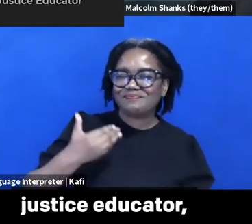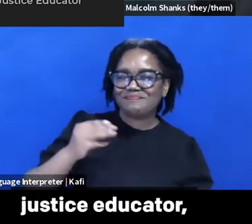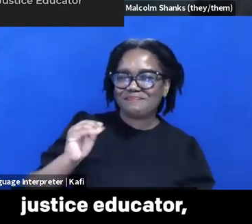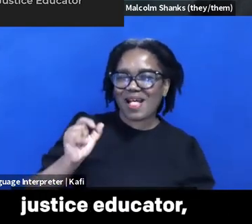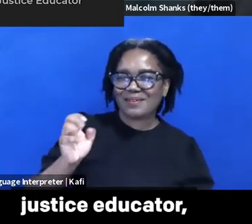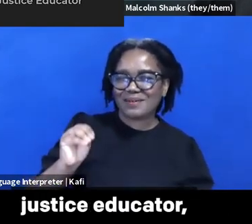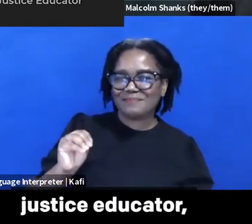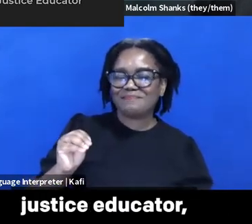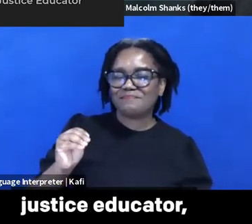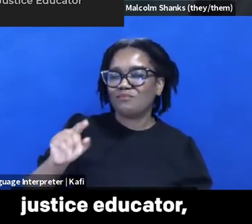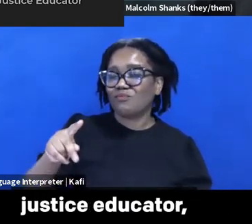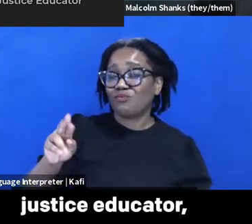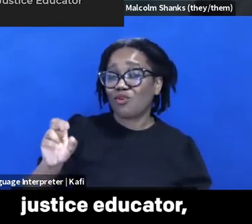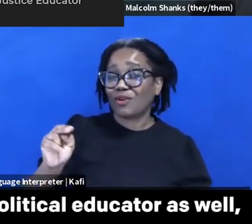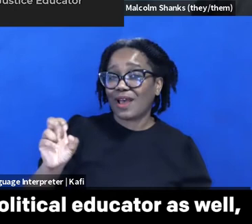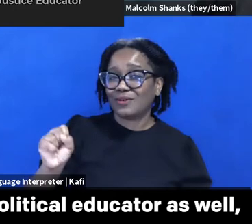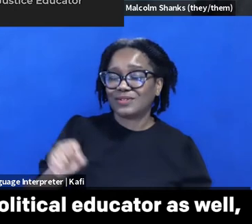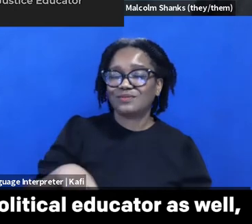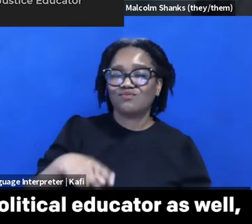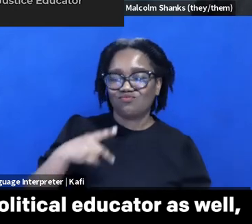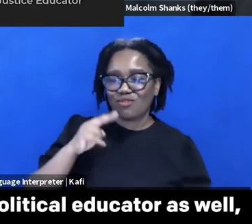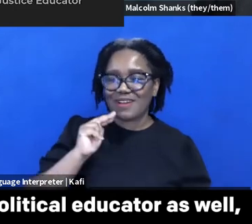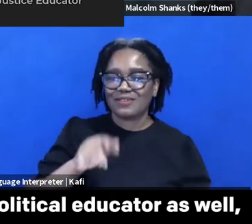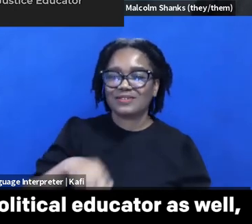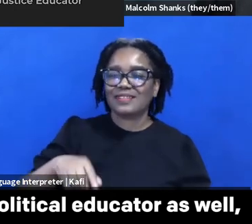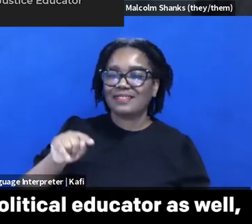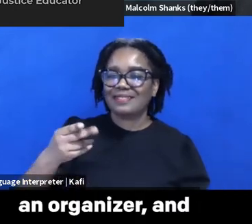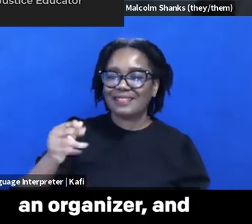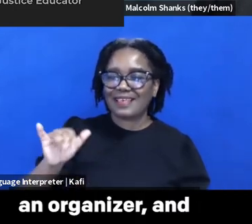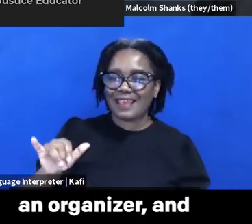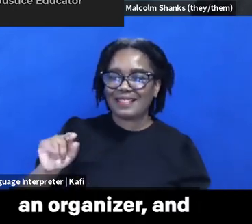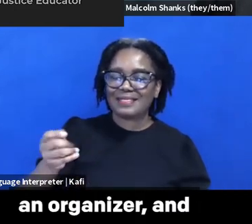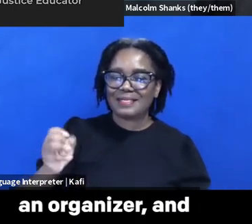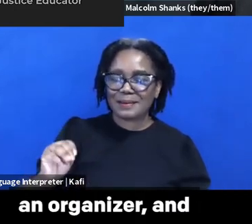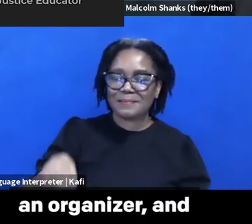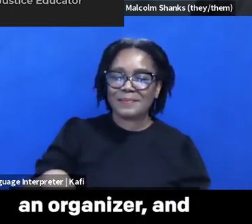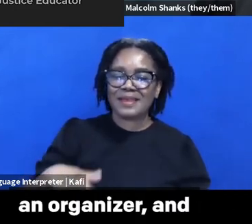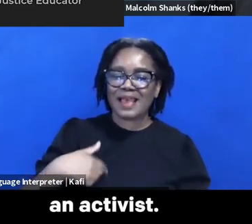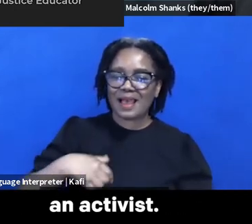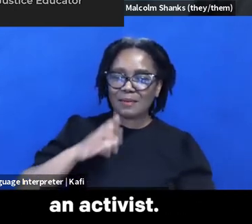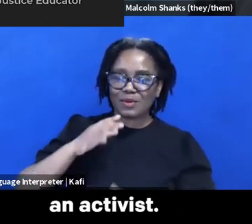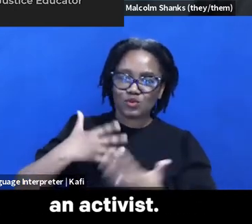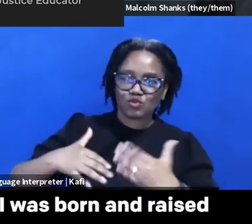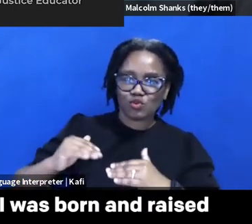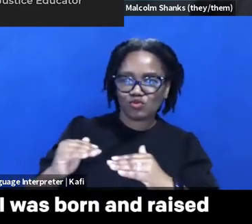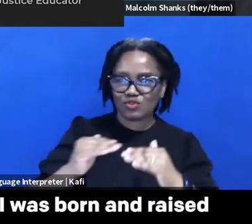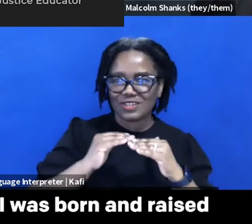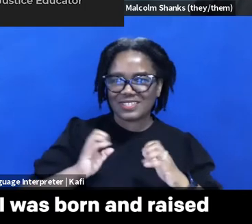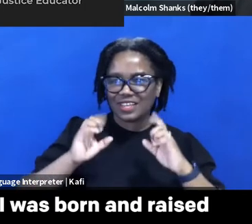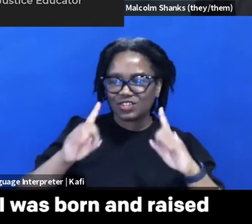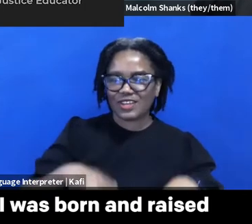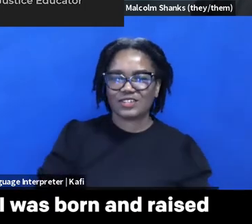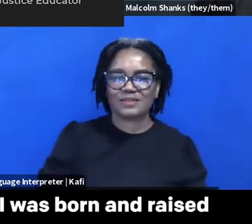am a social justice educator, a political educator as well, an organizer, and